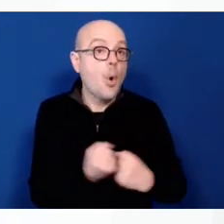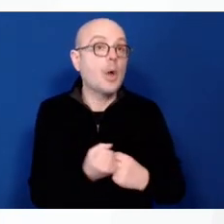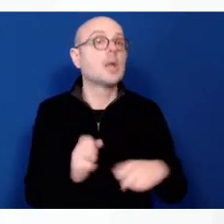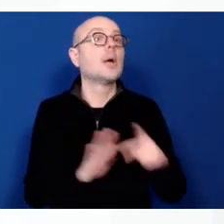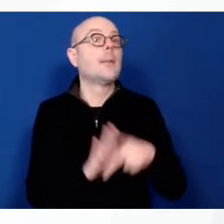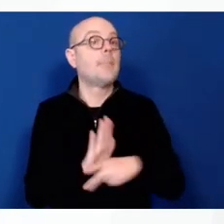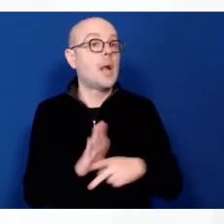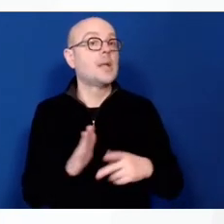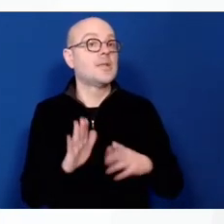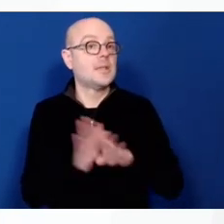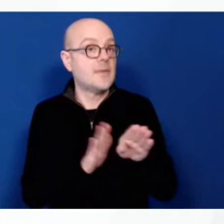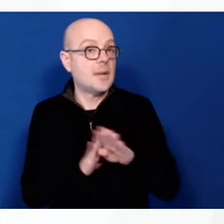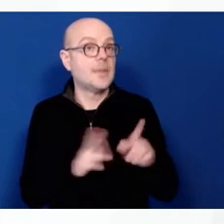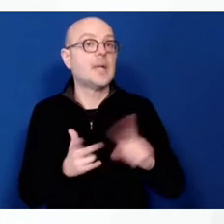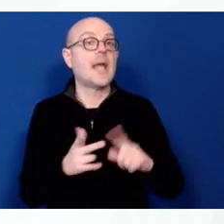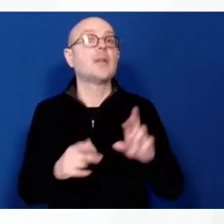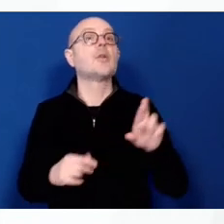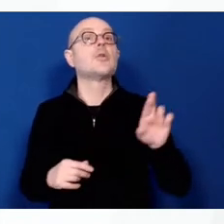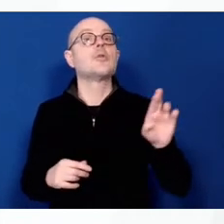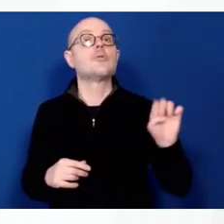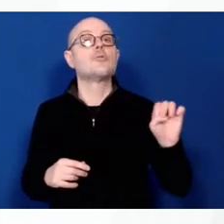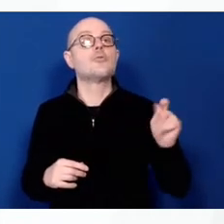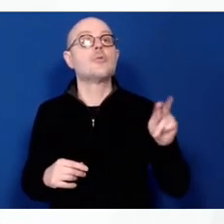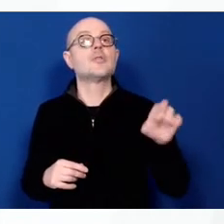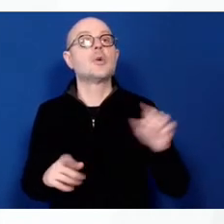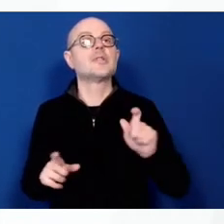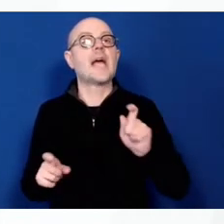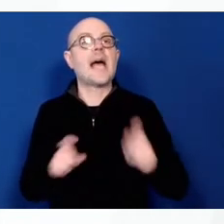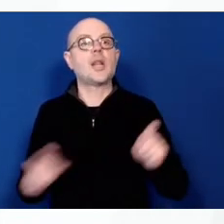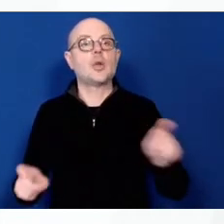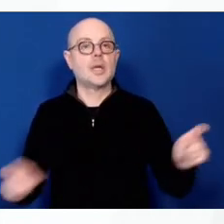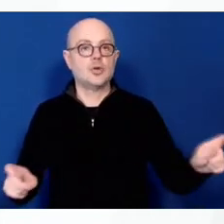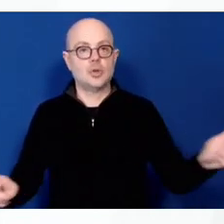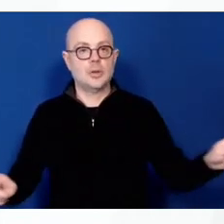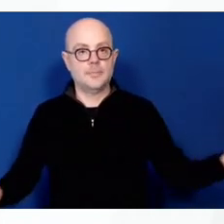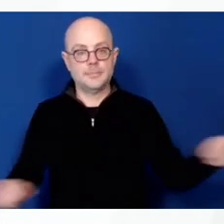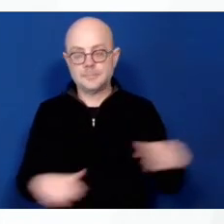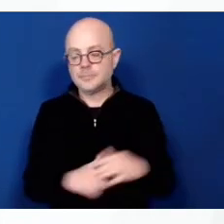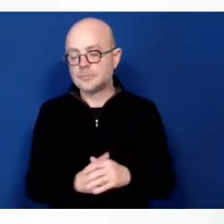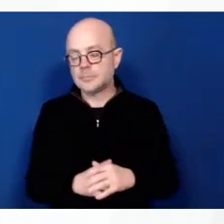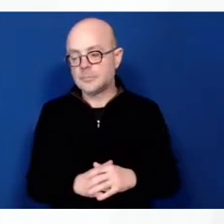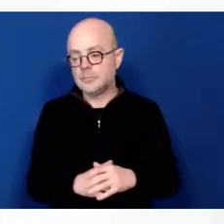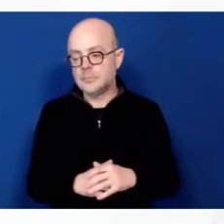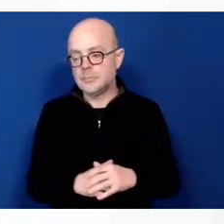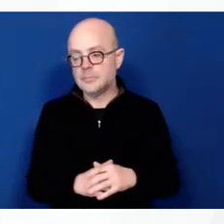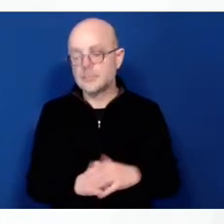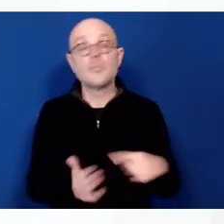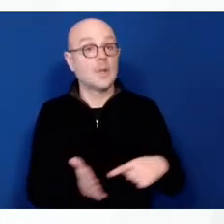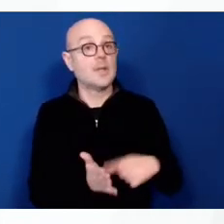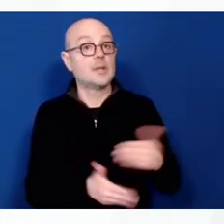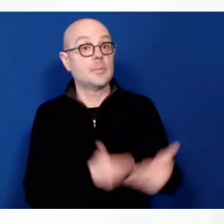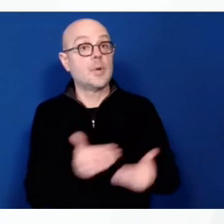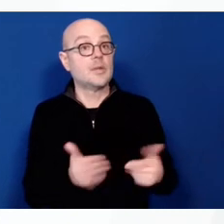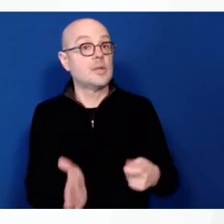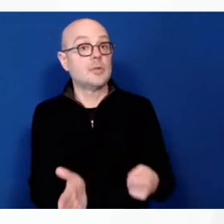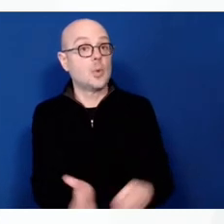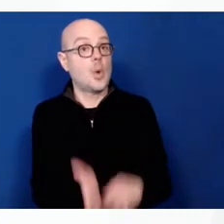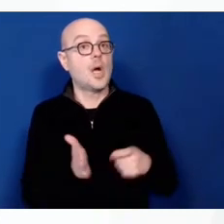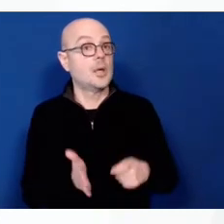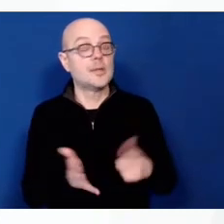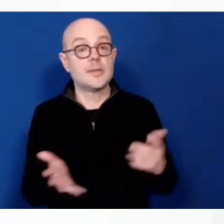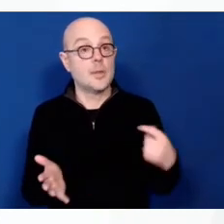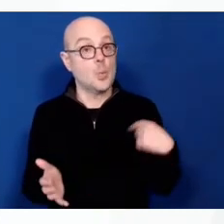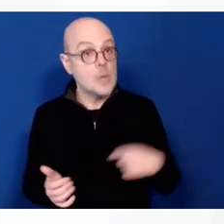resource allocation. Throughout this process, it is incumbent that we, students, faculty, and